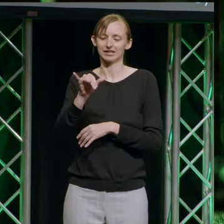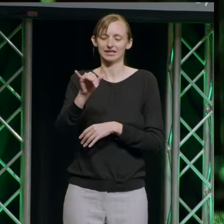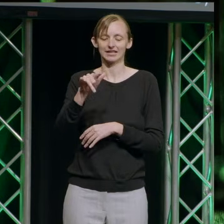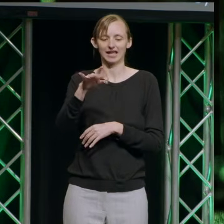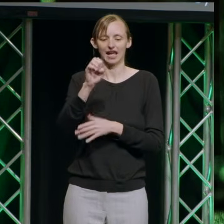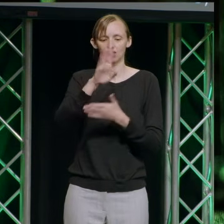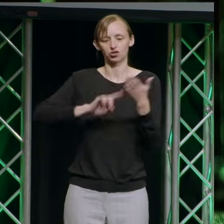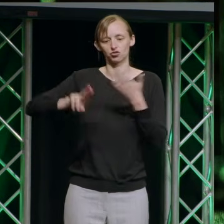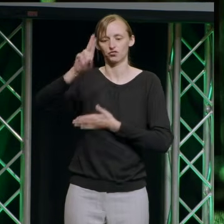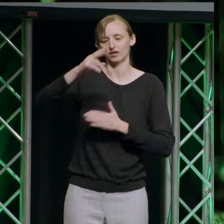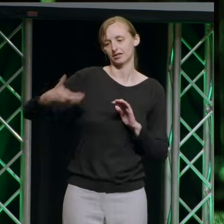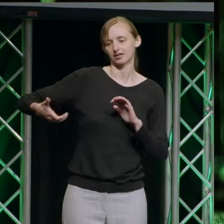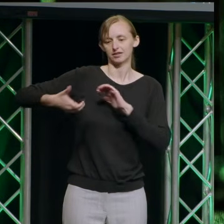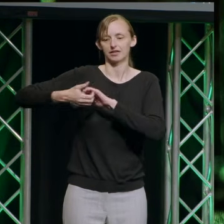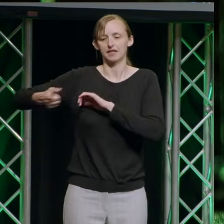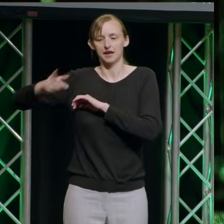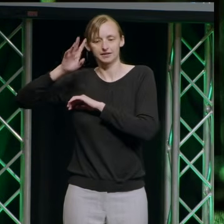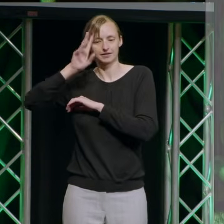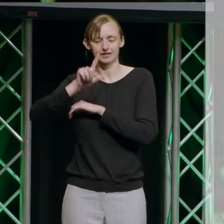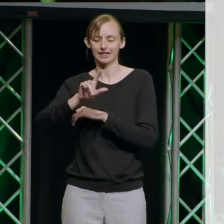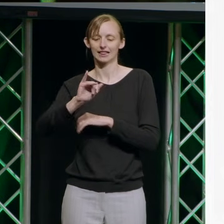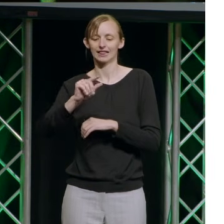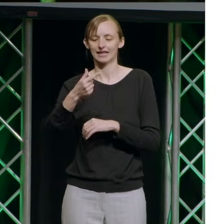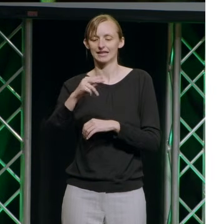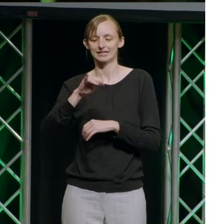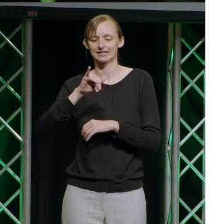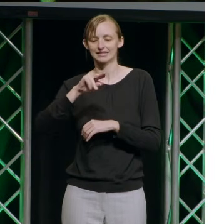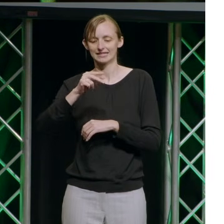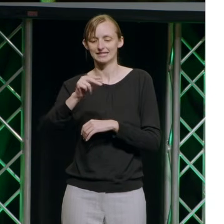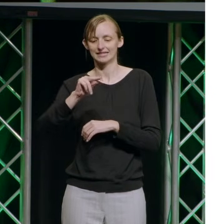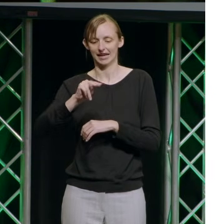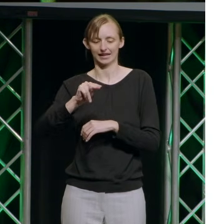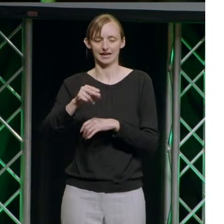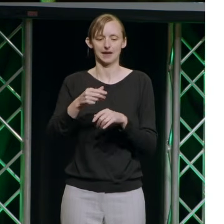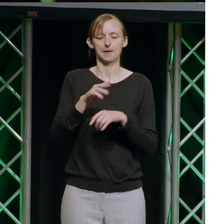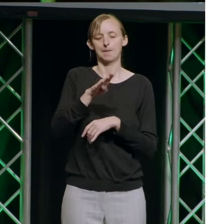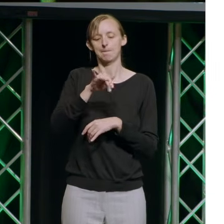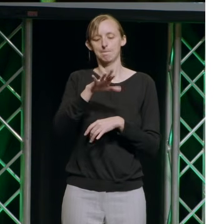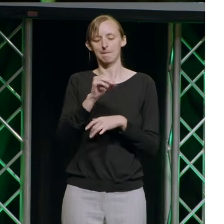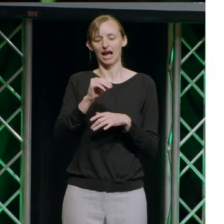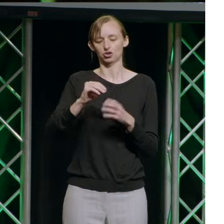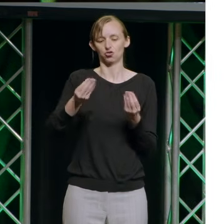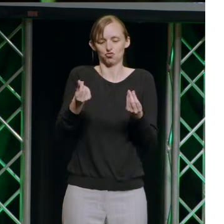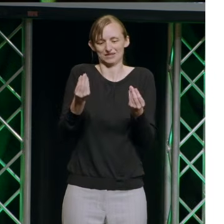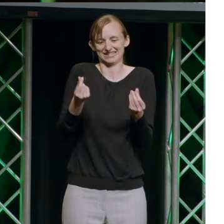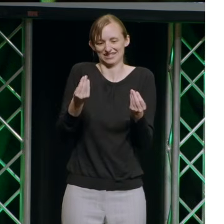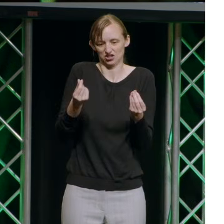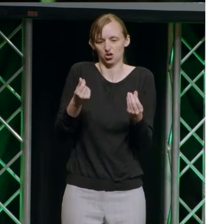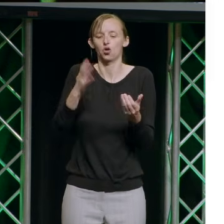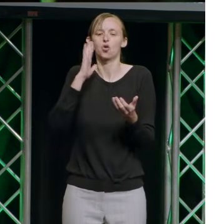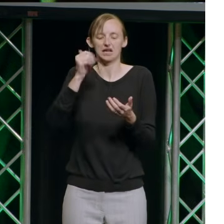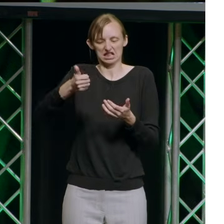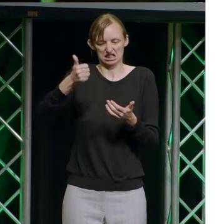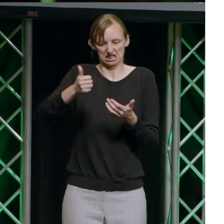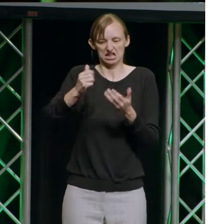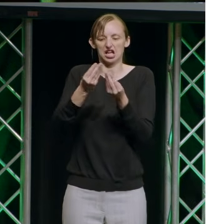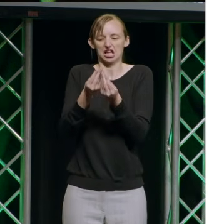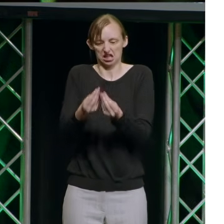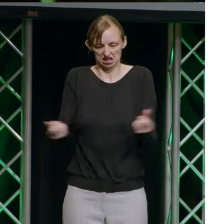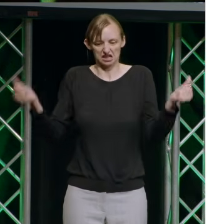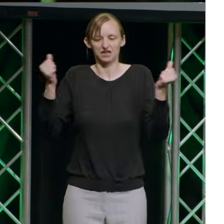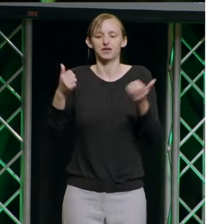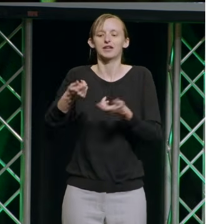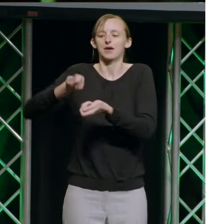University who's developed a lignin-based biopolymer that biodegrades that can provide us with the flexibility of some